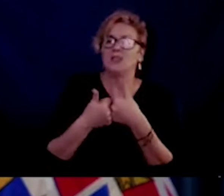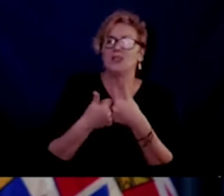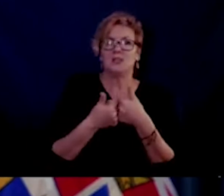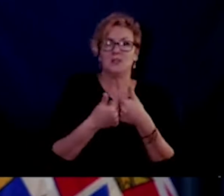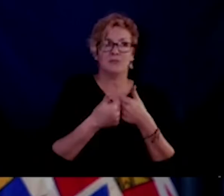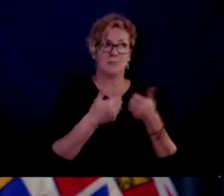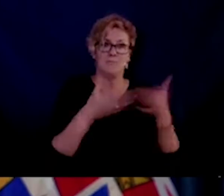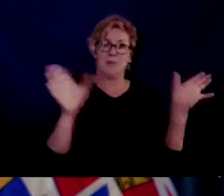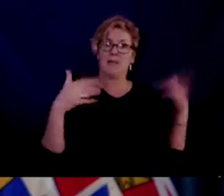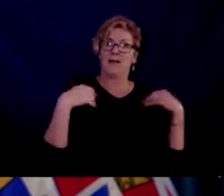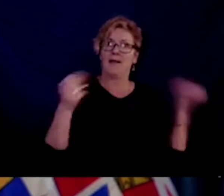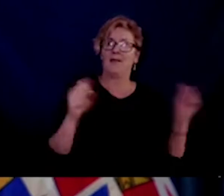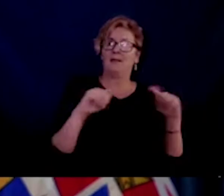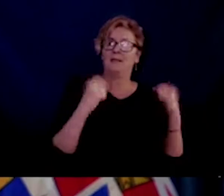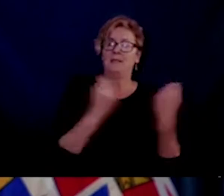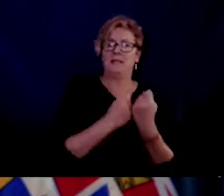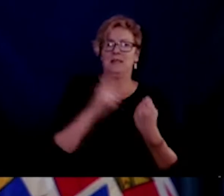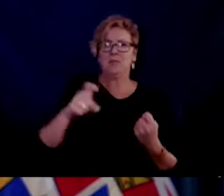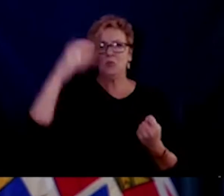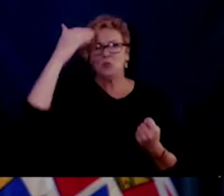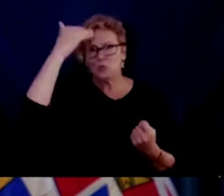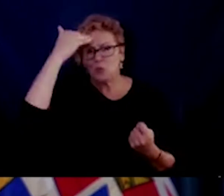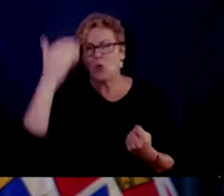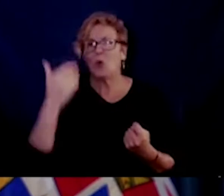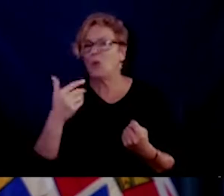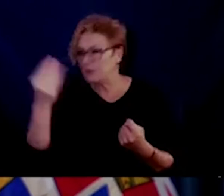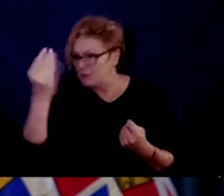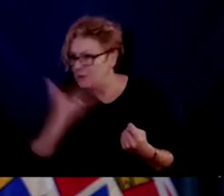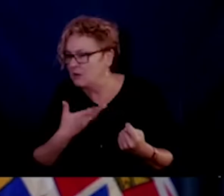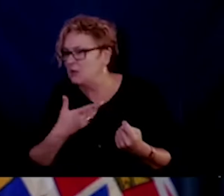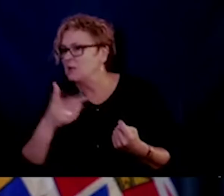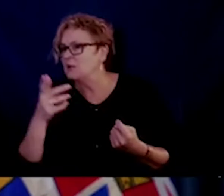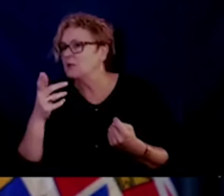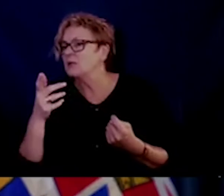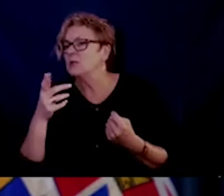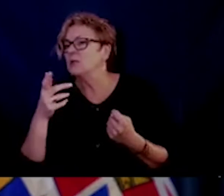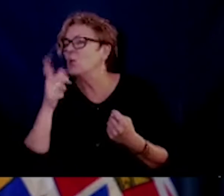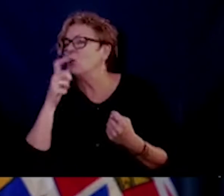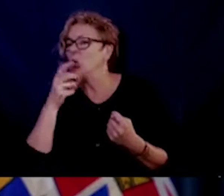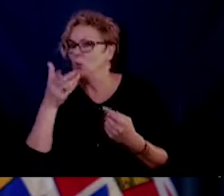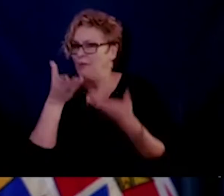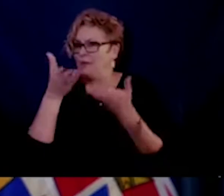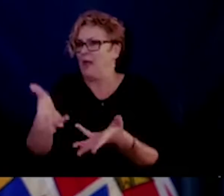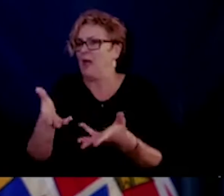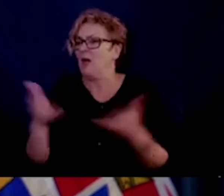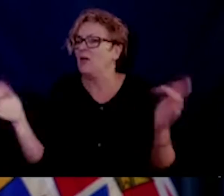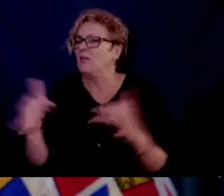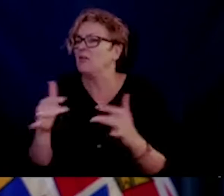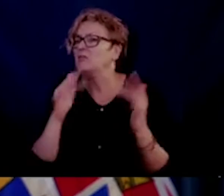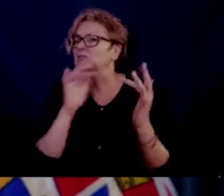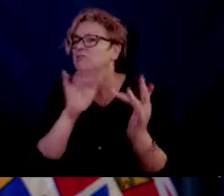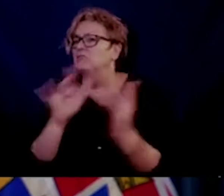them in a quick way. So those are all things that have led us to take this action today. I